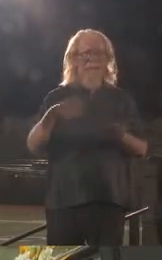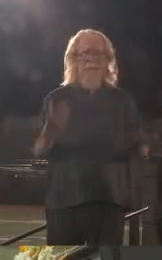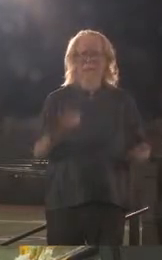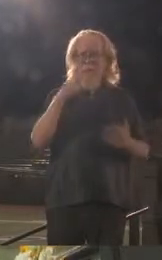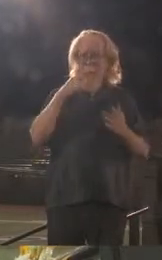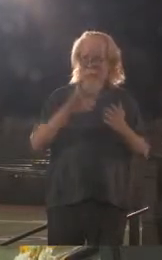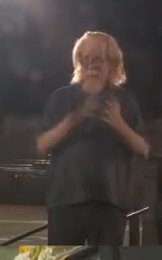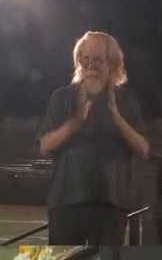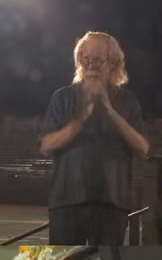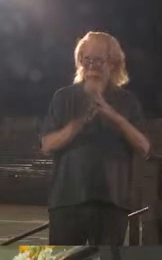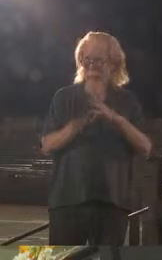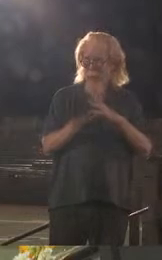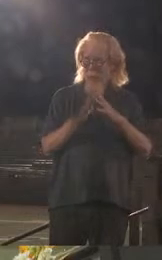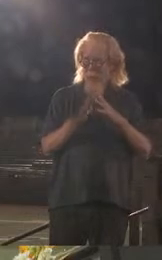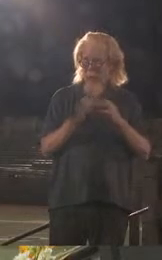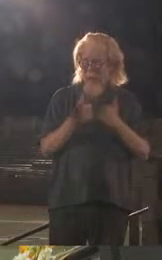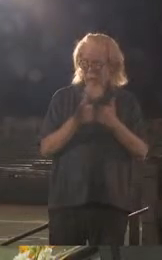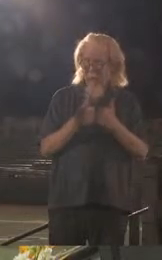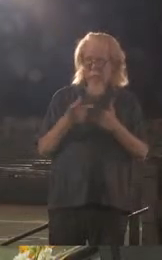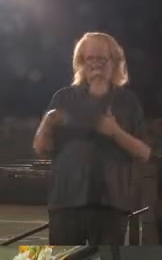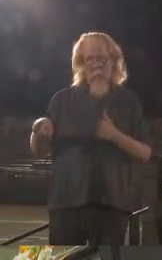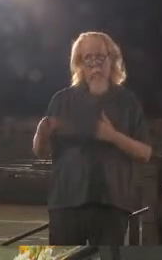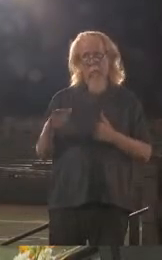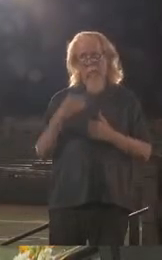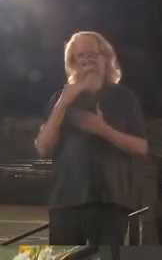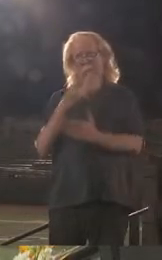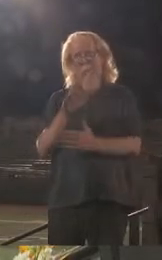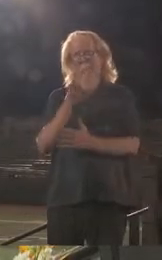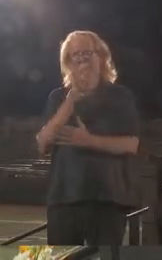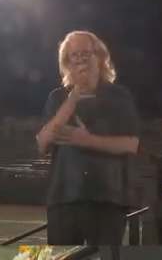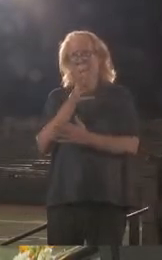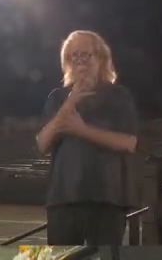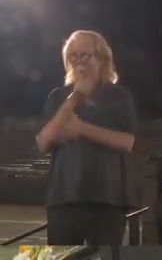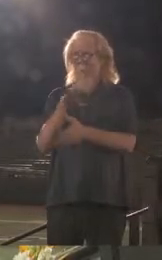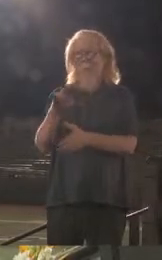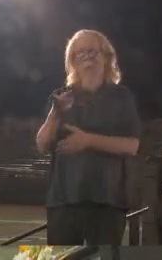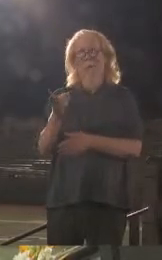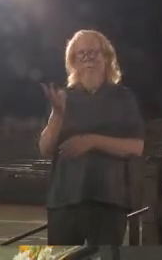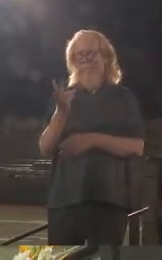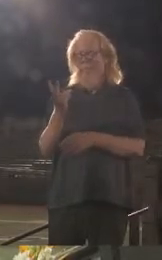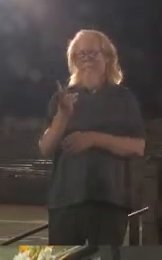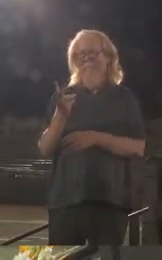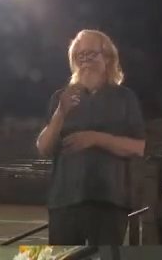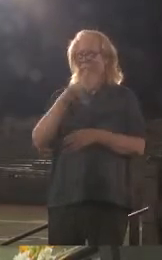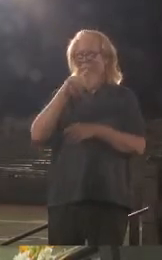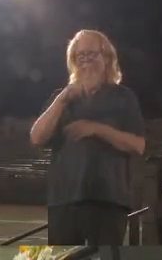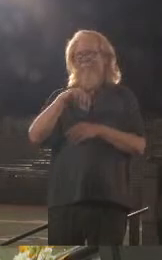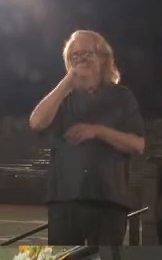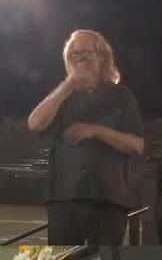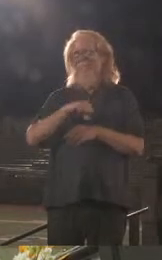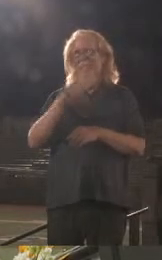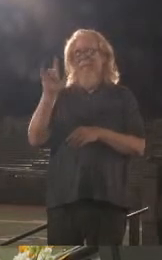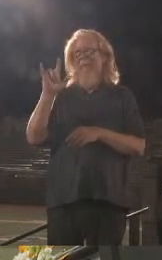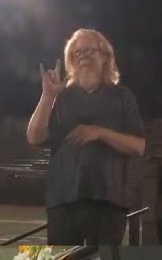those incredible women made it happen. Thank you, Mom. Thank you, Grandma. I love you so much.